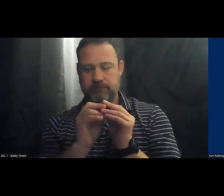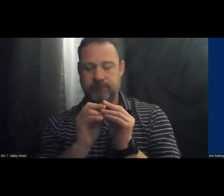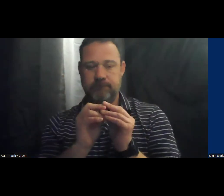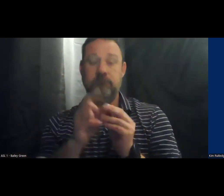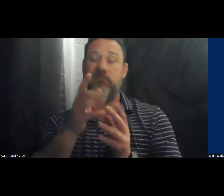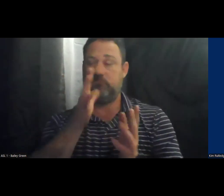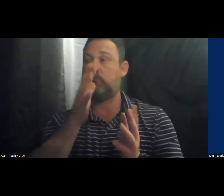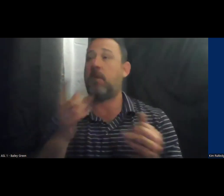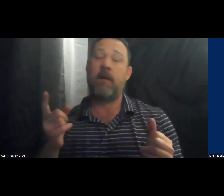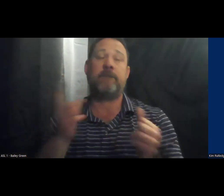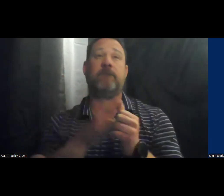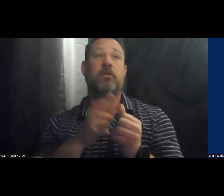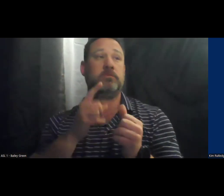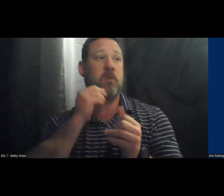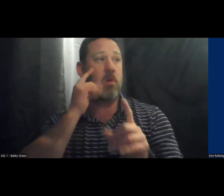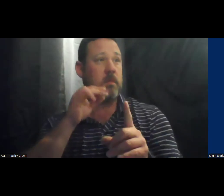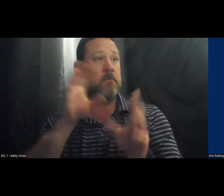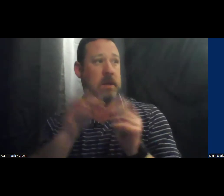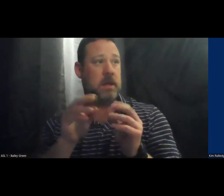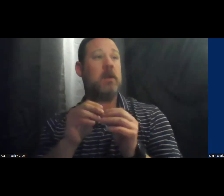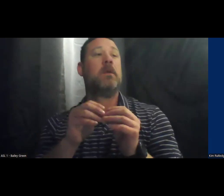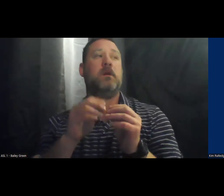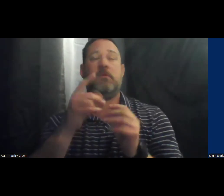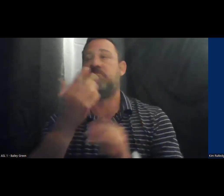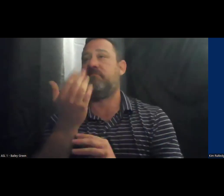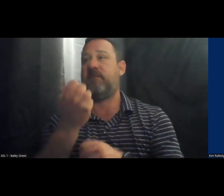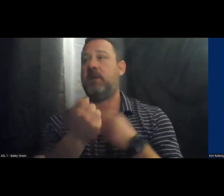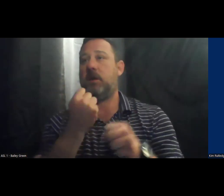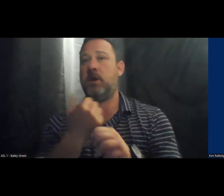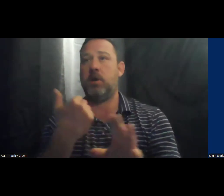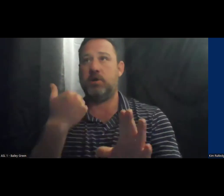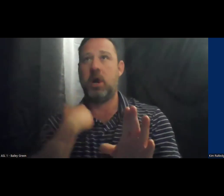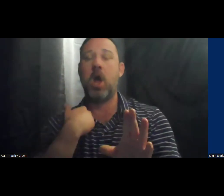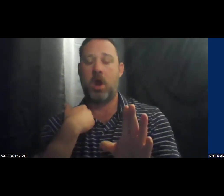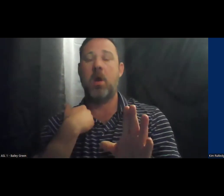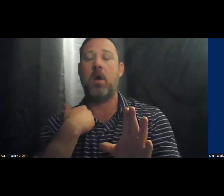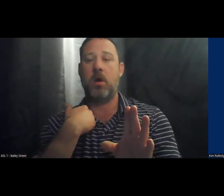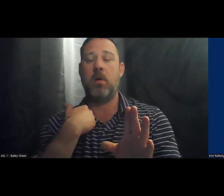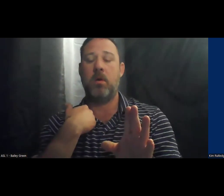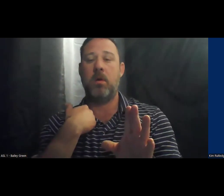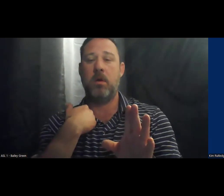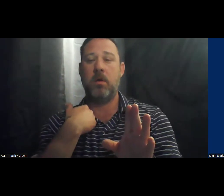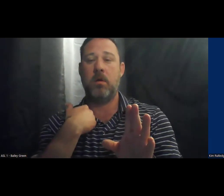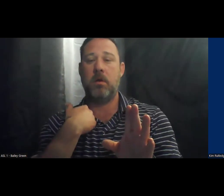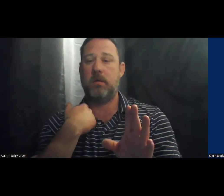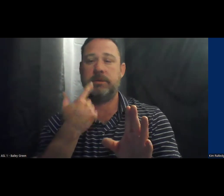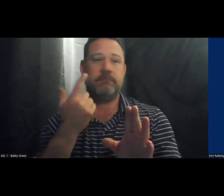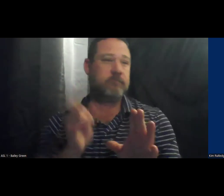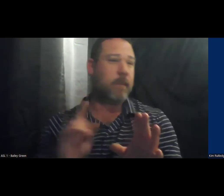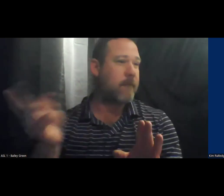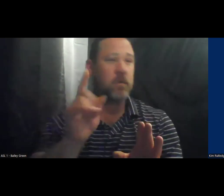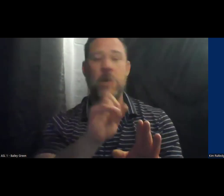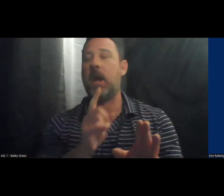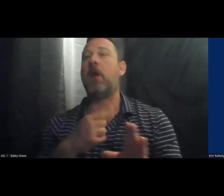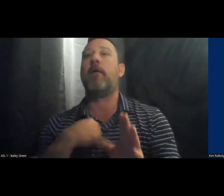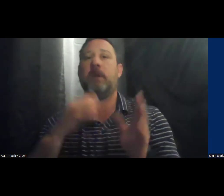probably at my first ever Olmsted meeting, probably 15 or so years ago, and is everywhere I have expected